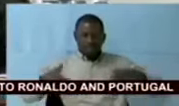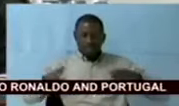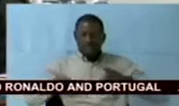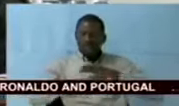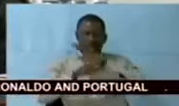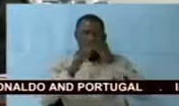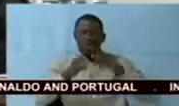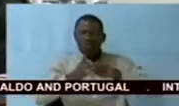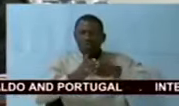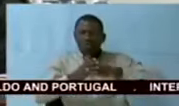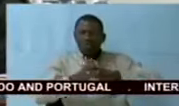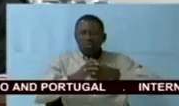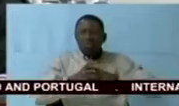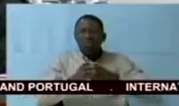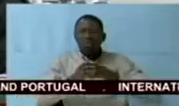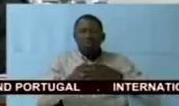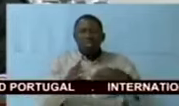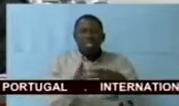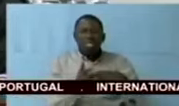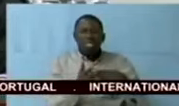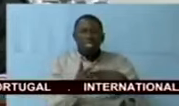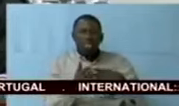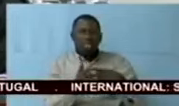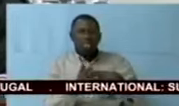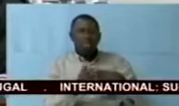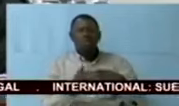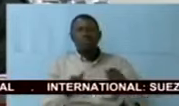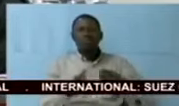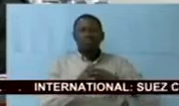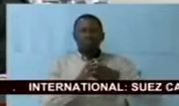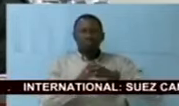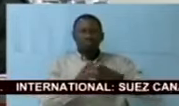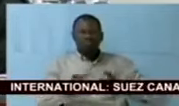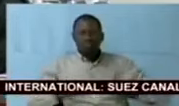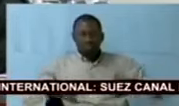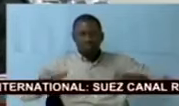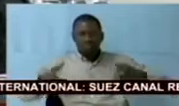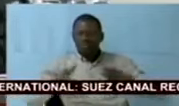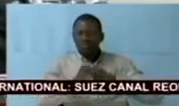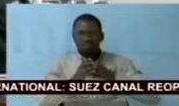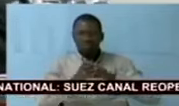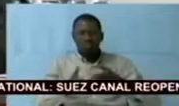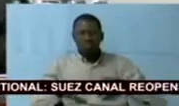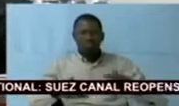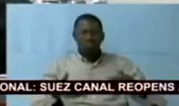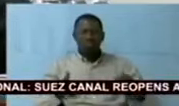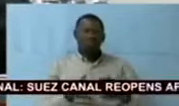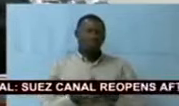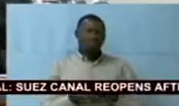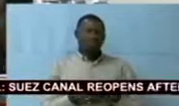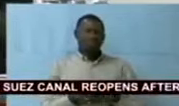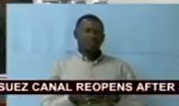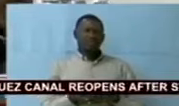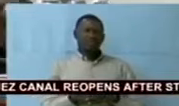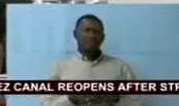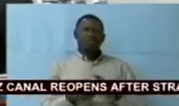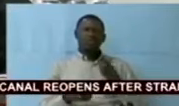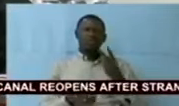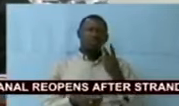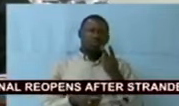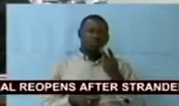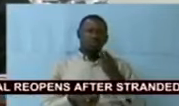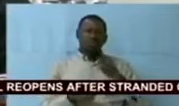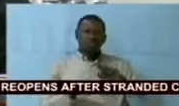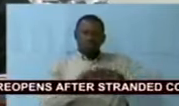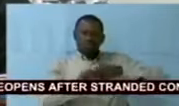loose. Namoto simula bulongolu yewlu be yom fandile wotumo. And 2 have dropped already, only 3 were